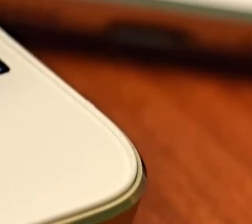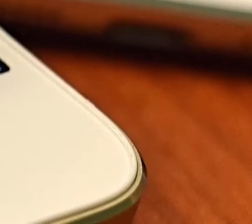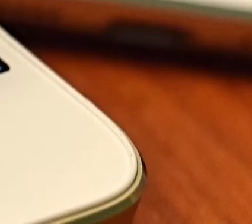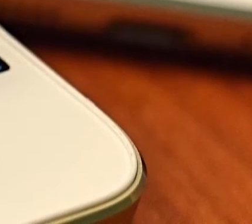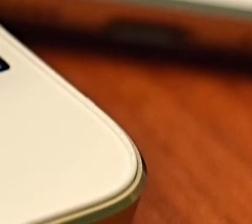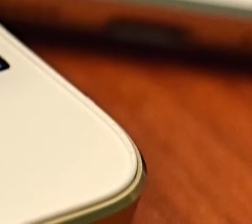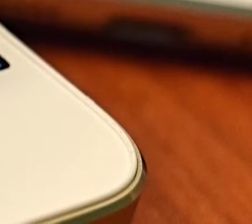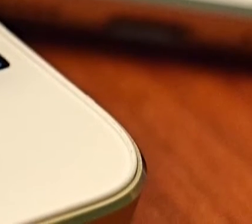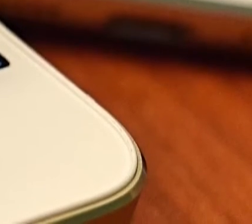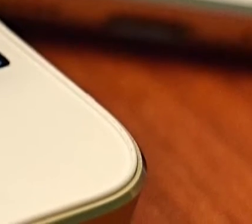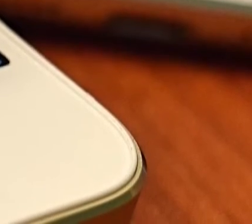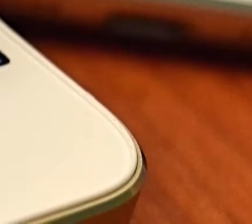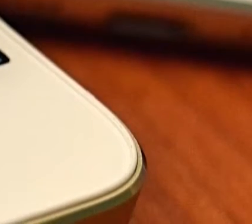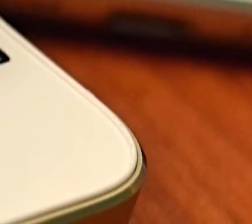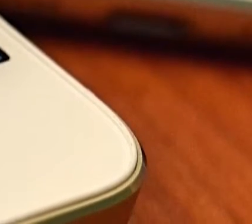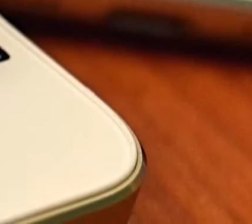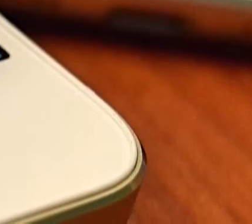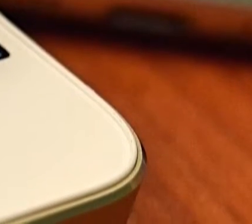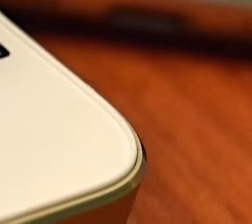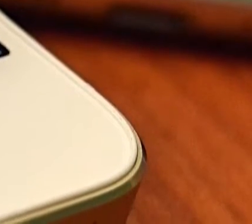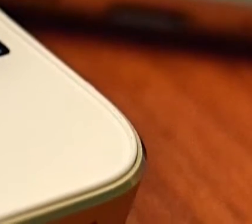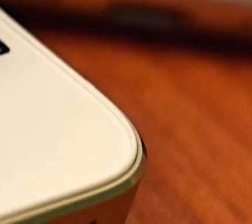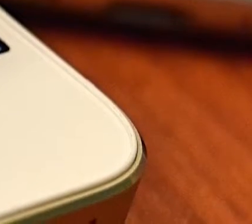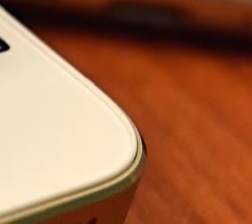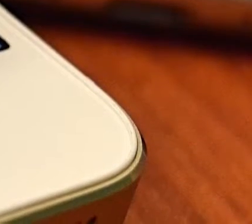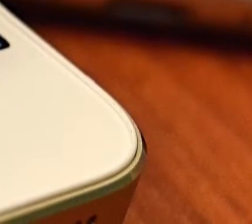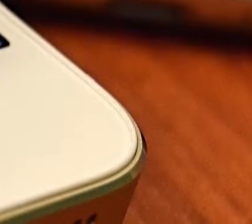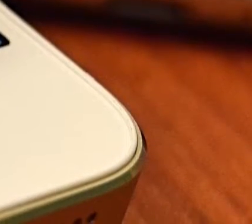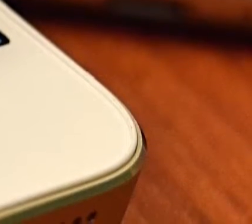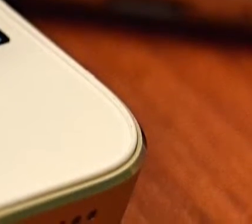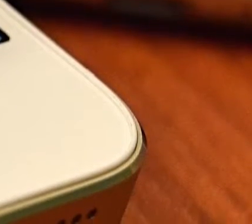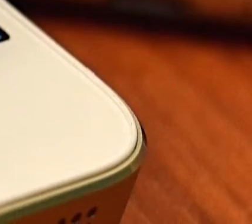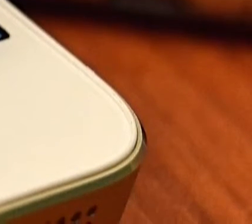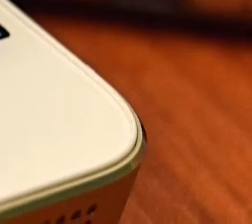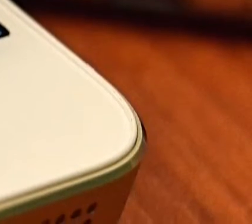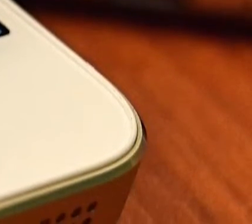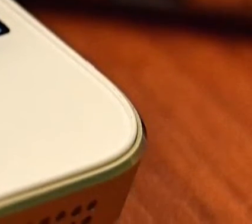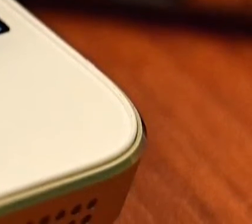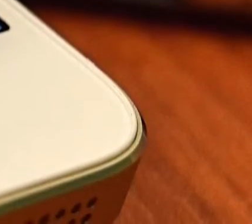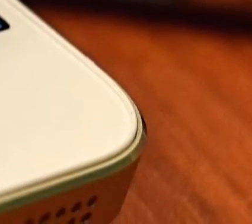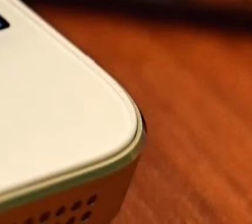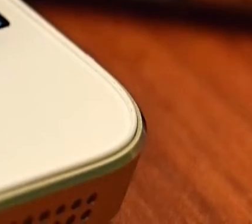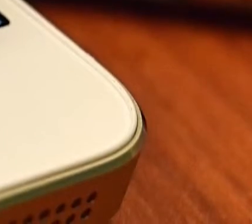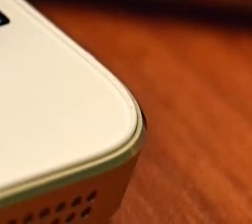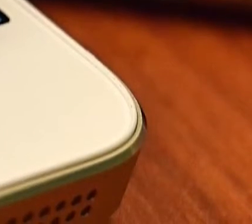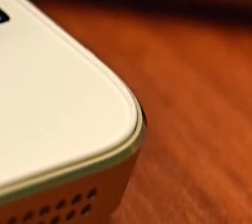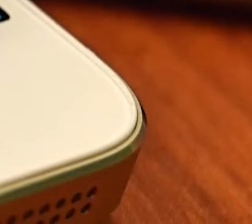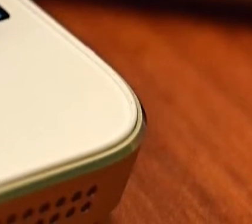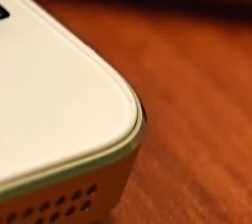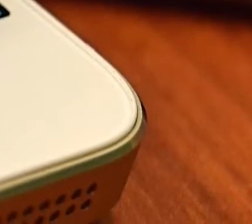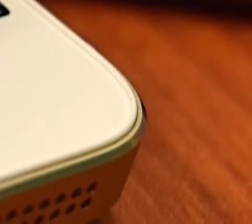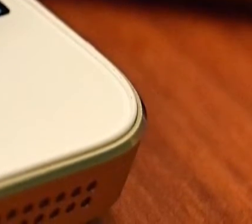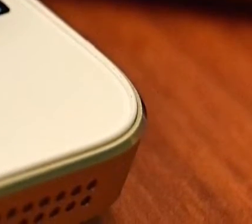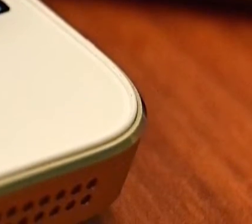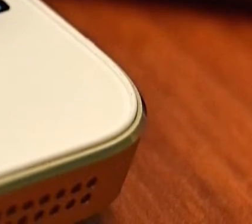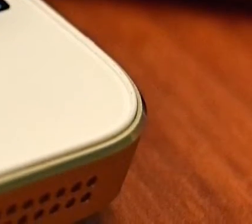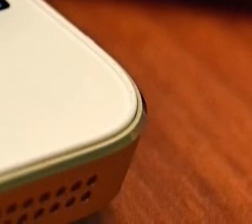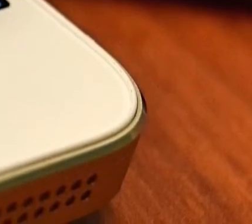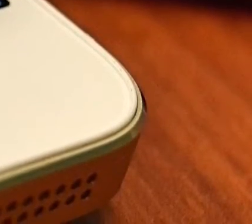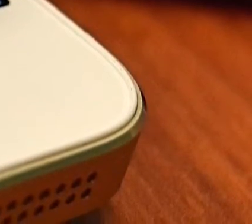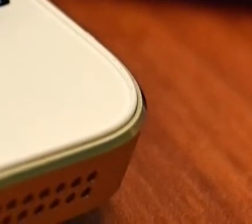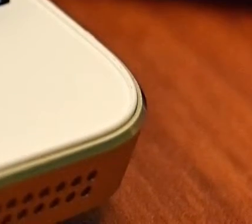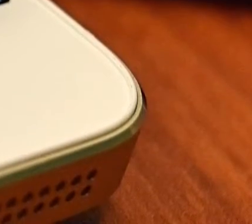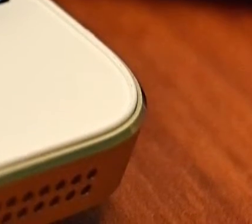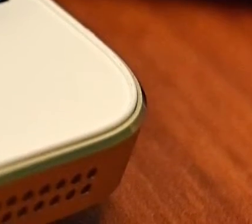AI applications in social media and Instagram. On Instagram, AI considers your likes and the accounts you follow to determine